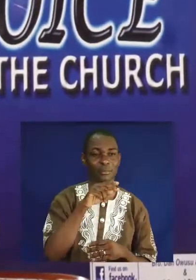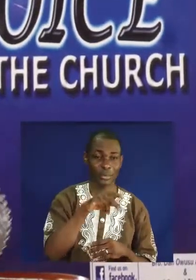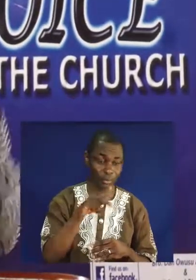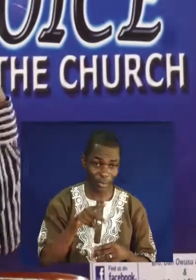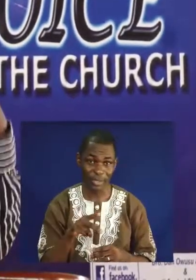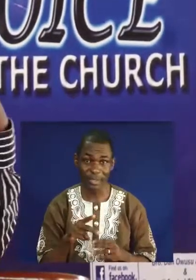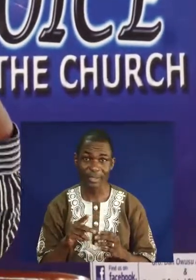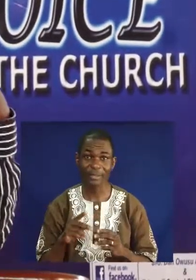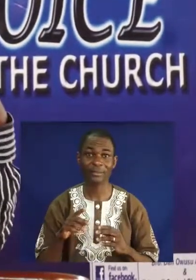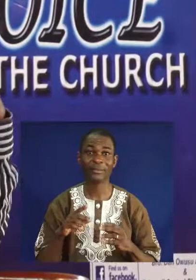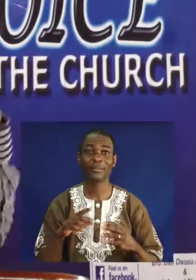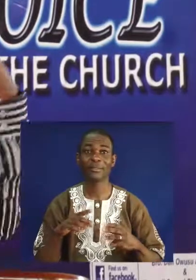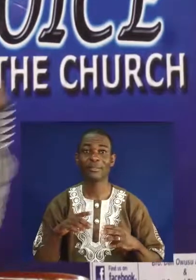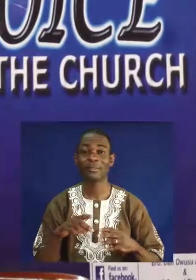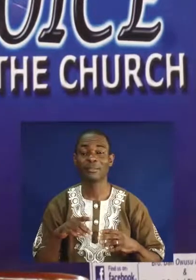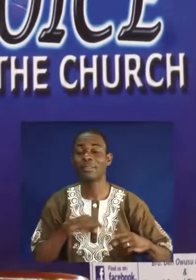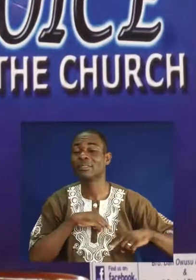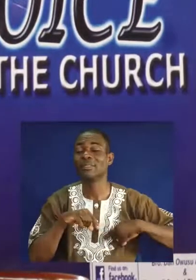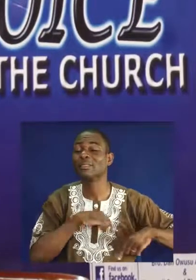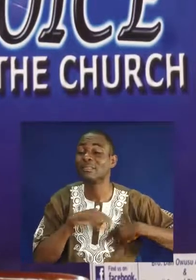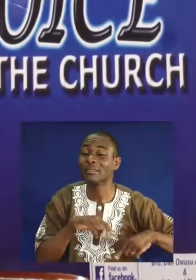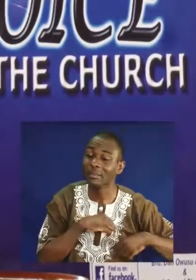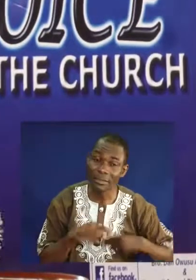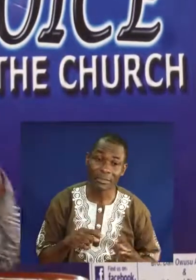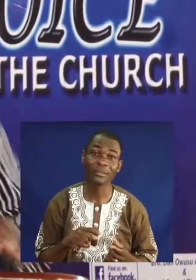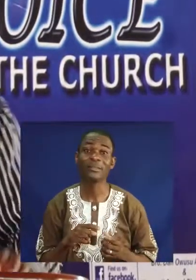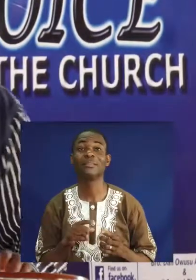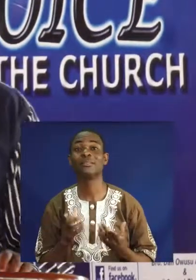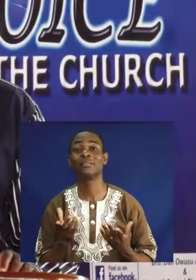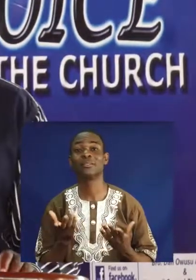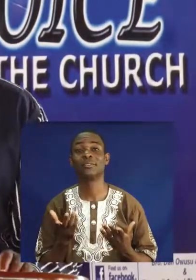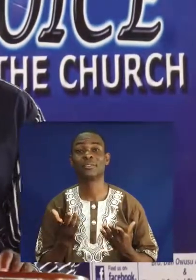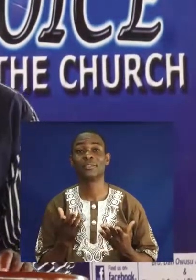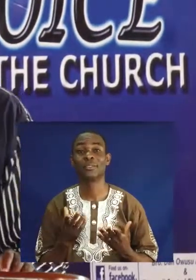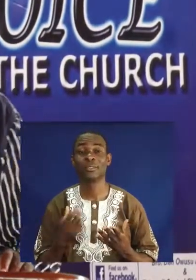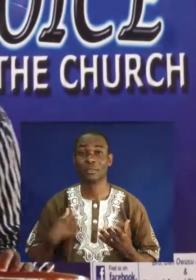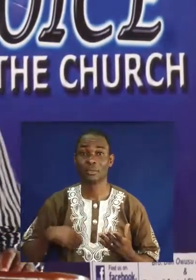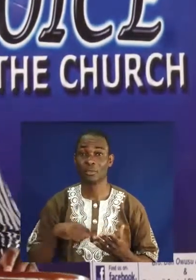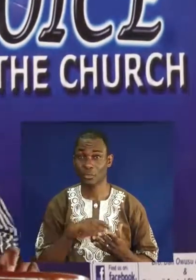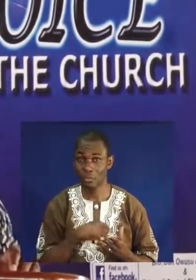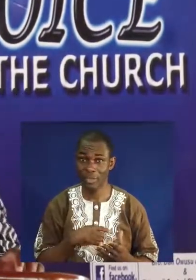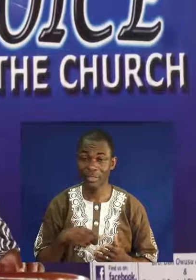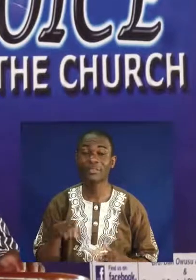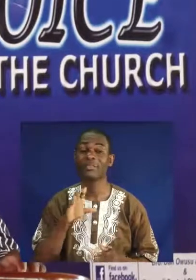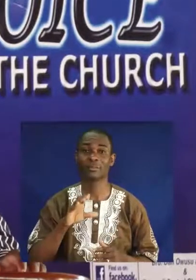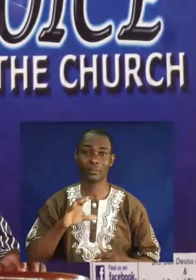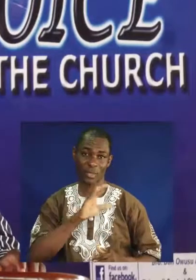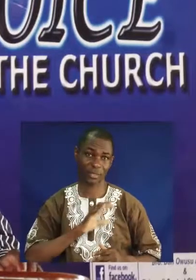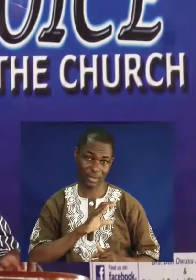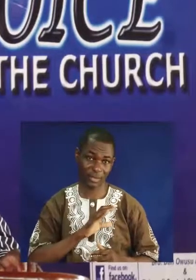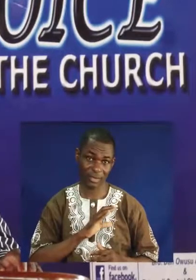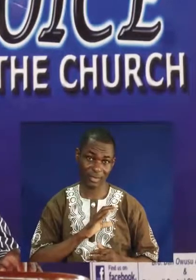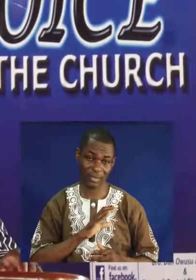cast a weight in a young co and then sir, a shiny minimum. So wo yɛ ne dan so wo yɛ ne dan no yɛne a yɛyɛ te mamufoɔ no yɛnte nneɛma